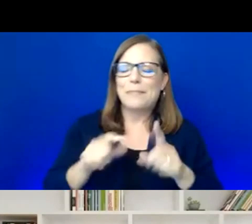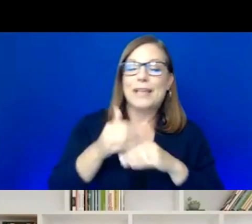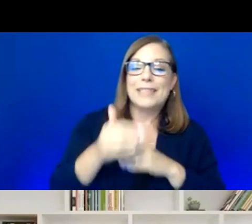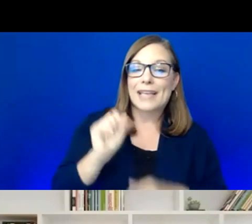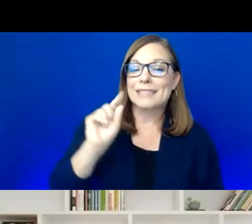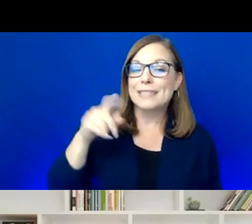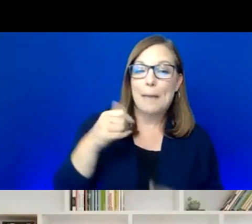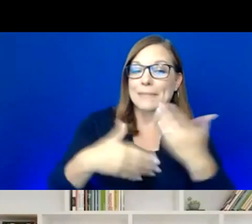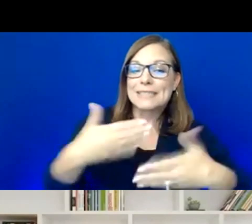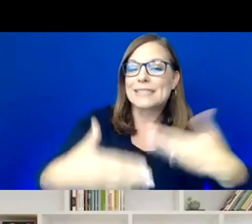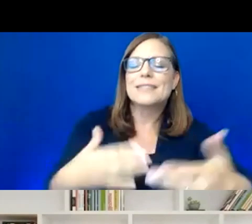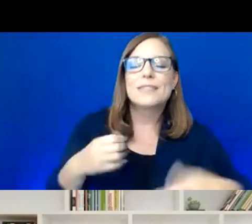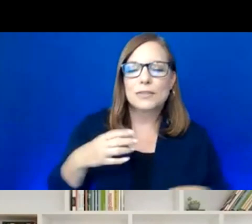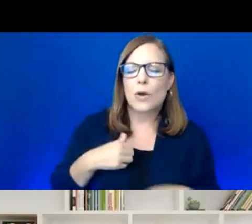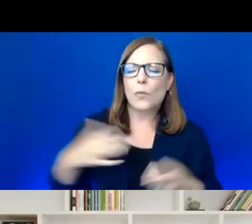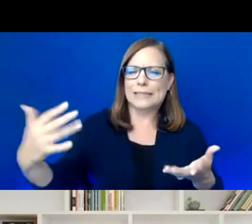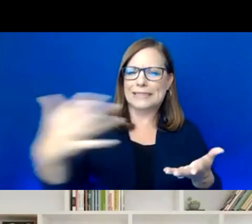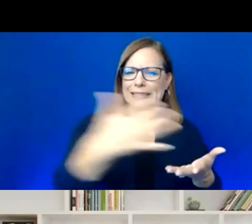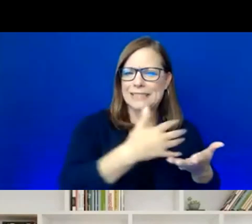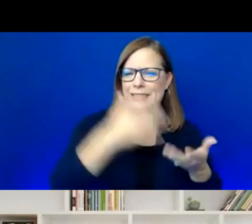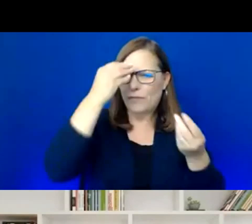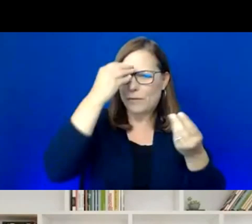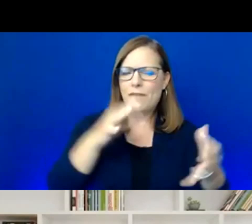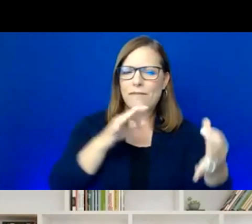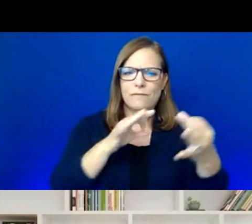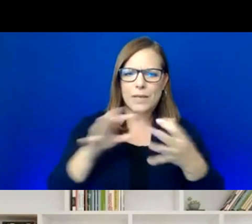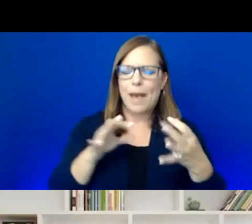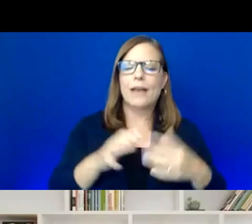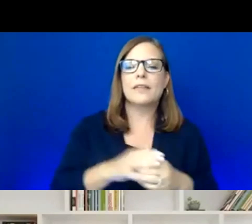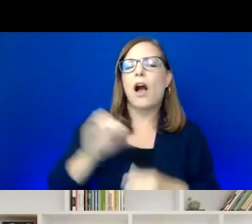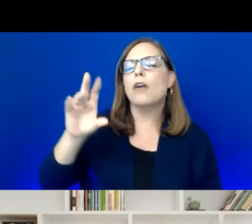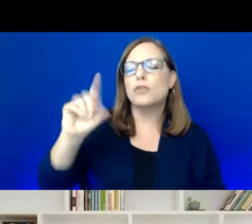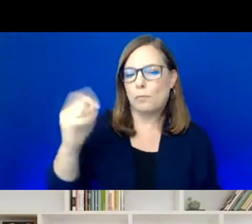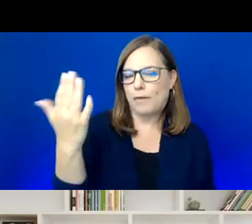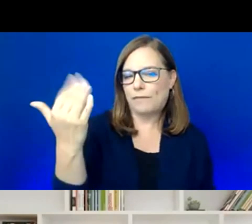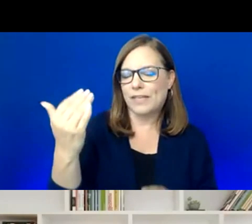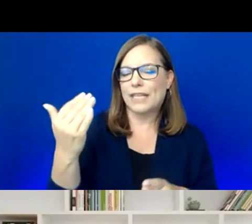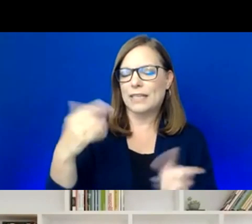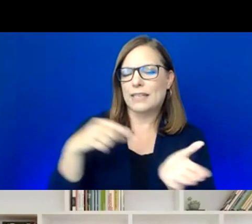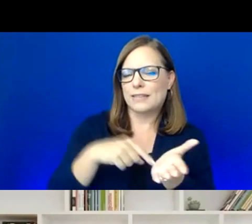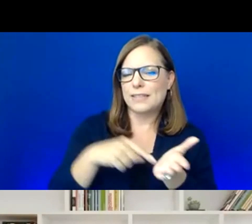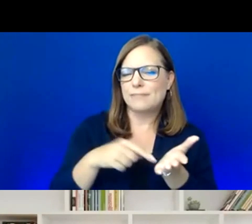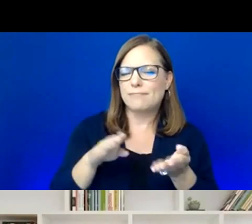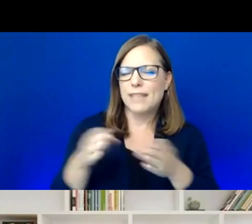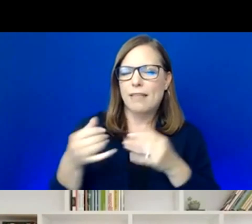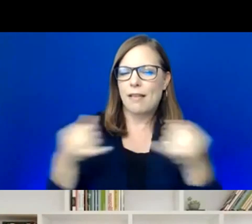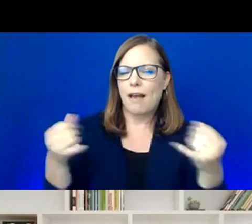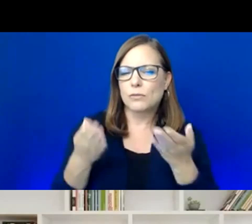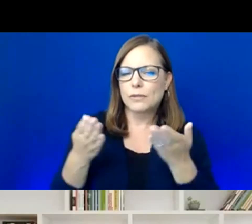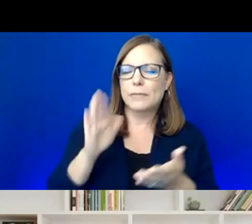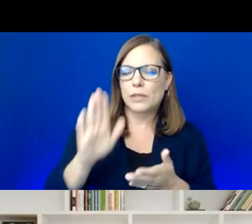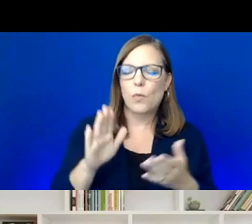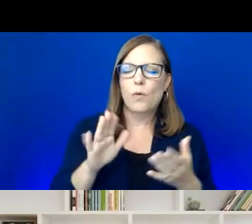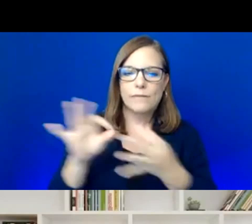gather, again, the deadline to submit feedback is October 15th is what we are looking at. Both the California Department